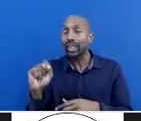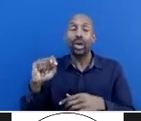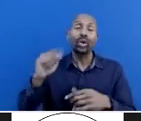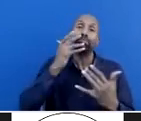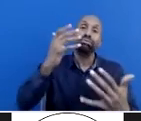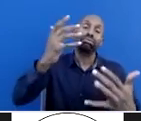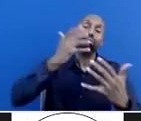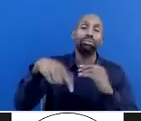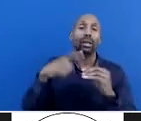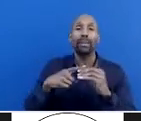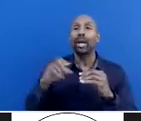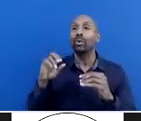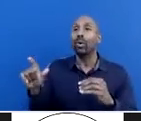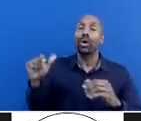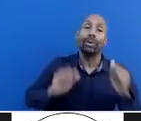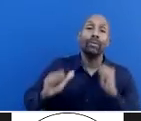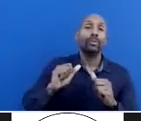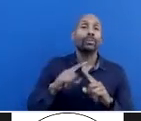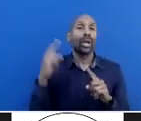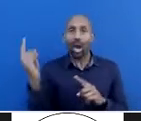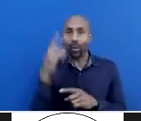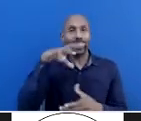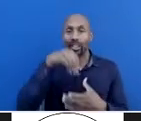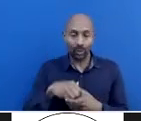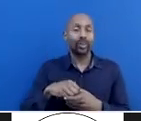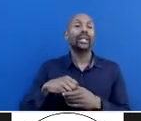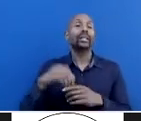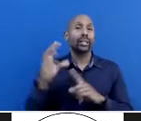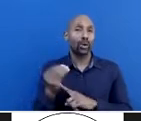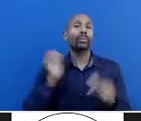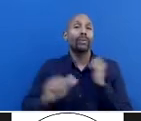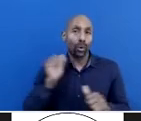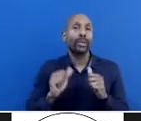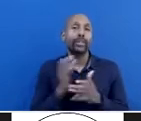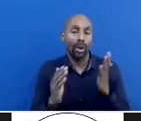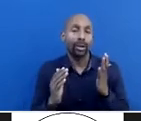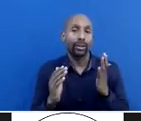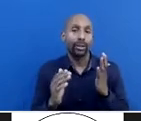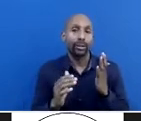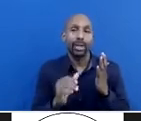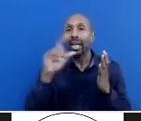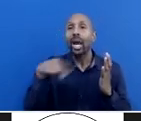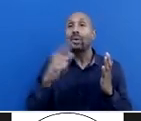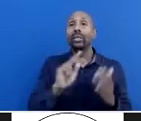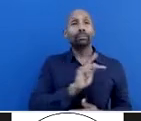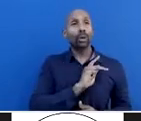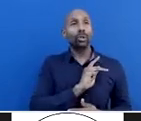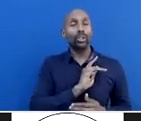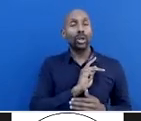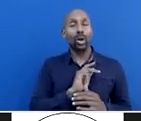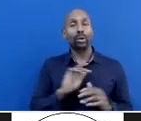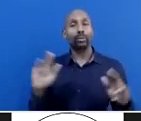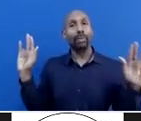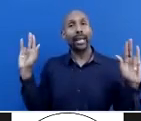a cultural performance component. It is not simply a matter of personal piety. That's not how African